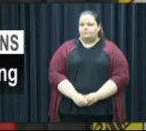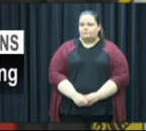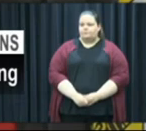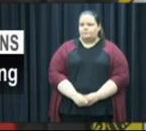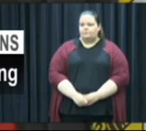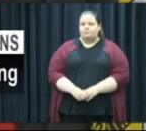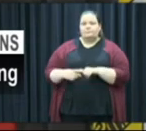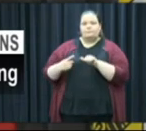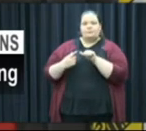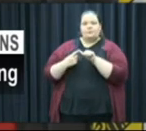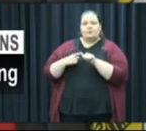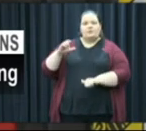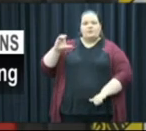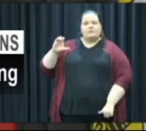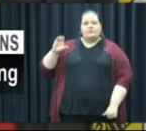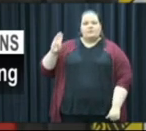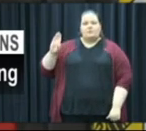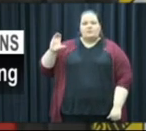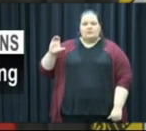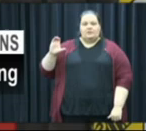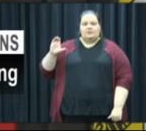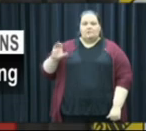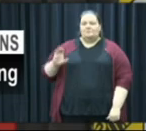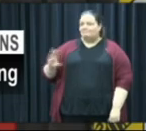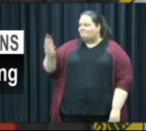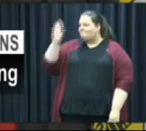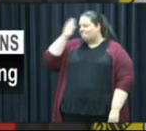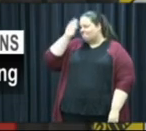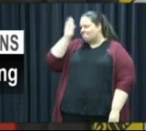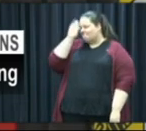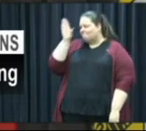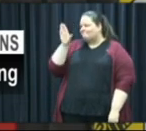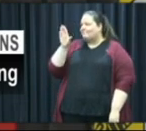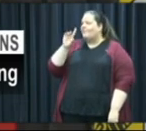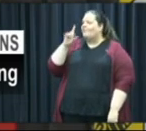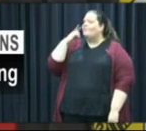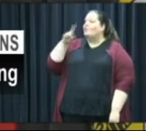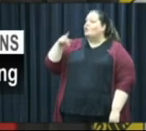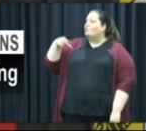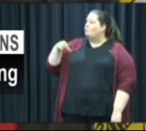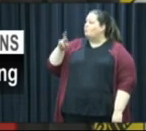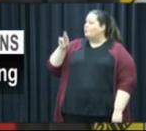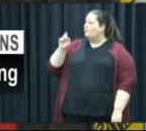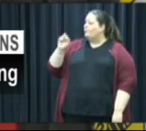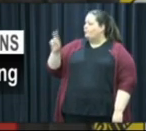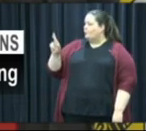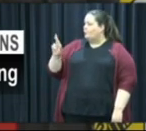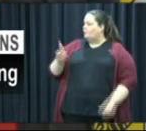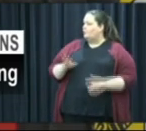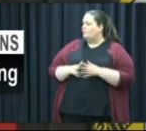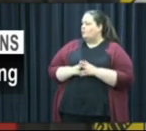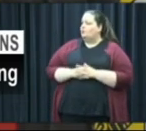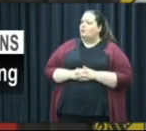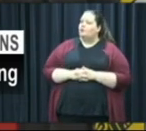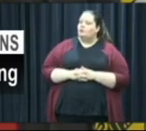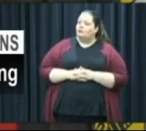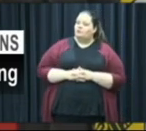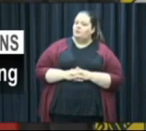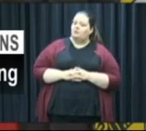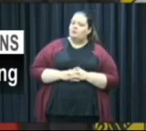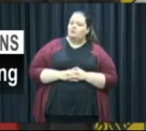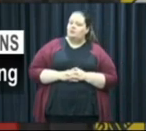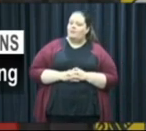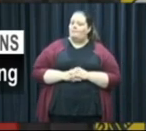Elizabeth Fraser, CBC. Hi there, my question is for the Premier. We've been hearing from our